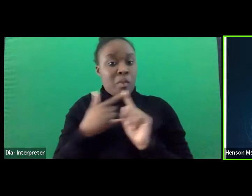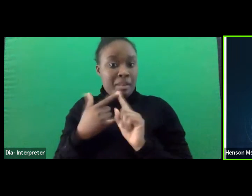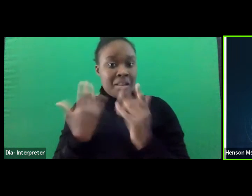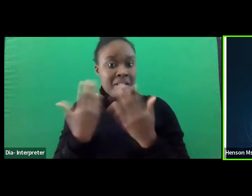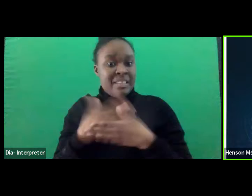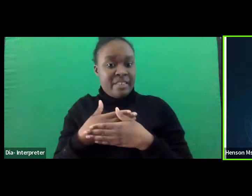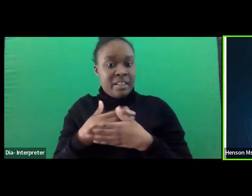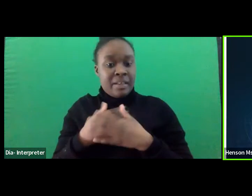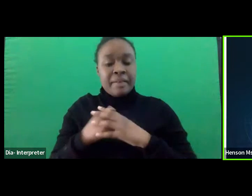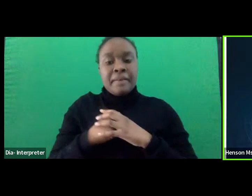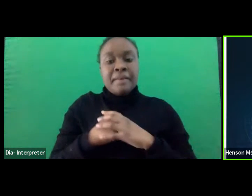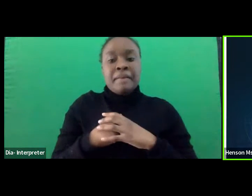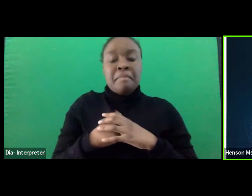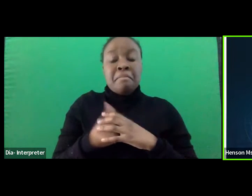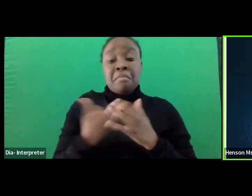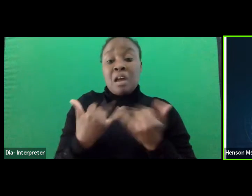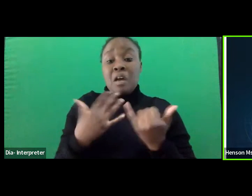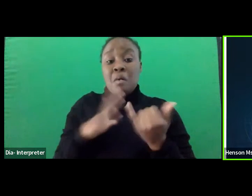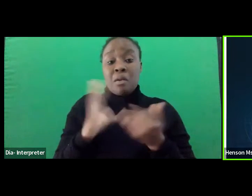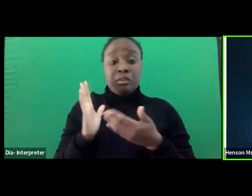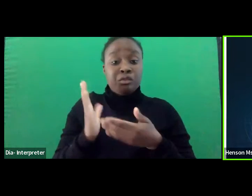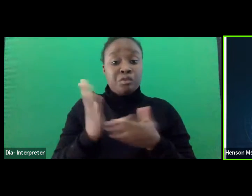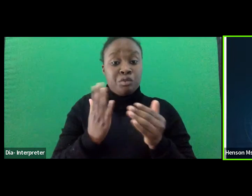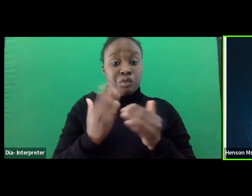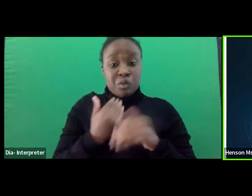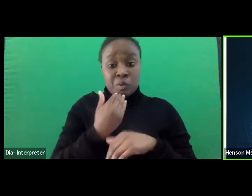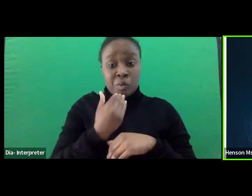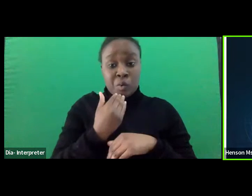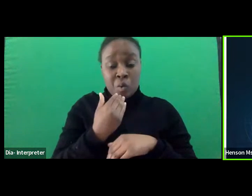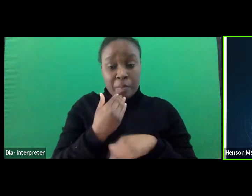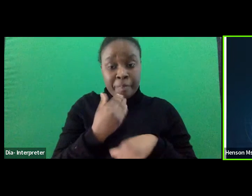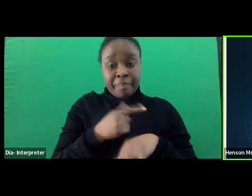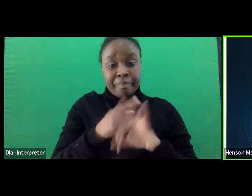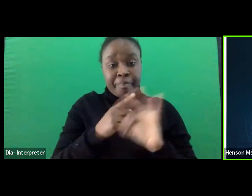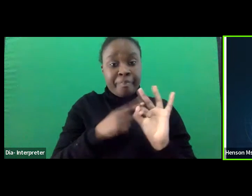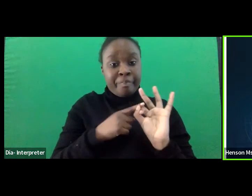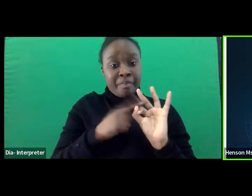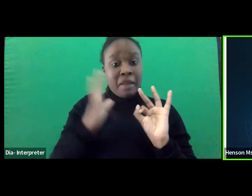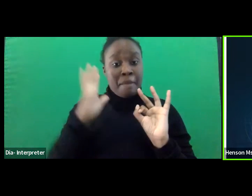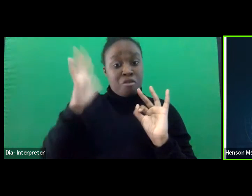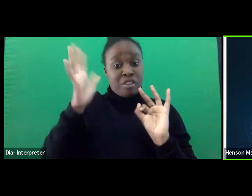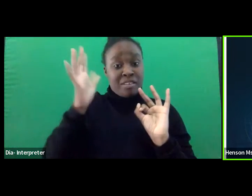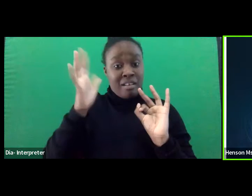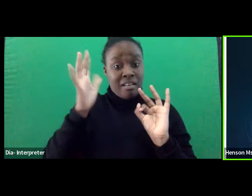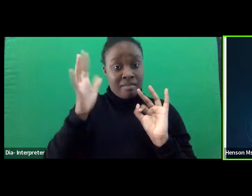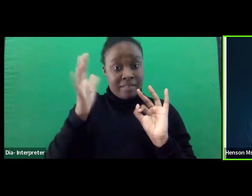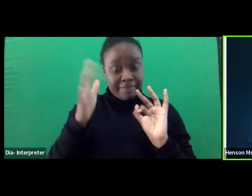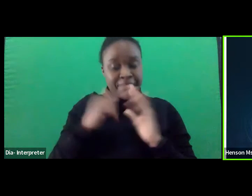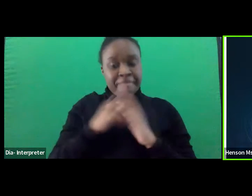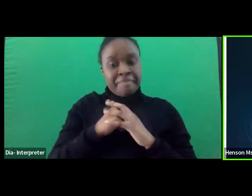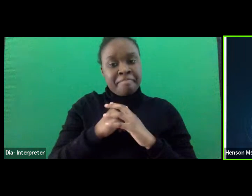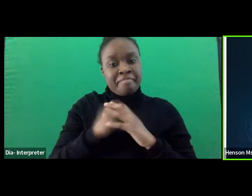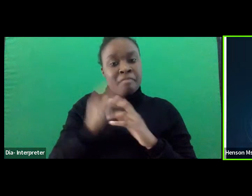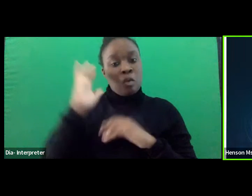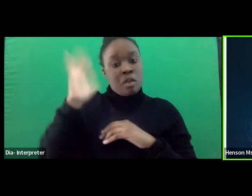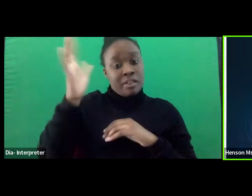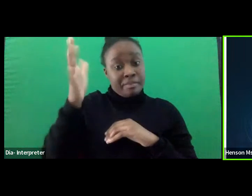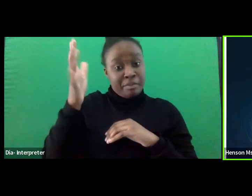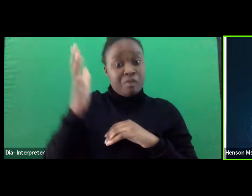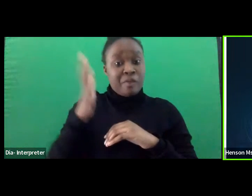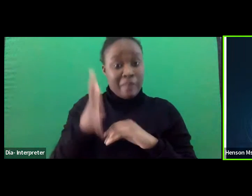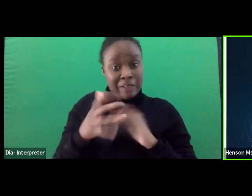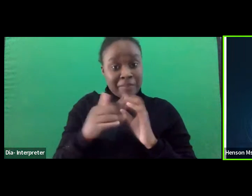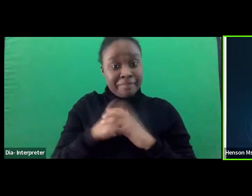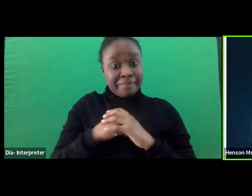I would like now to introduce to you the presenters that will be delivering the presentation for